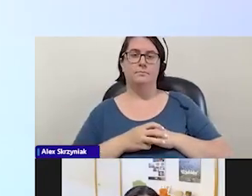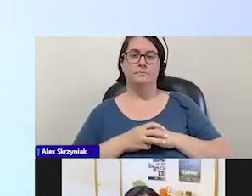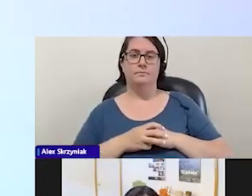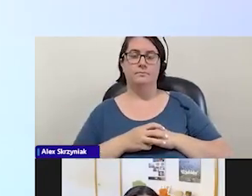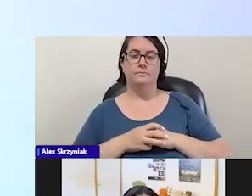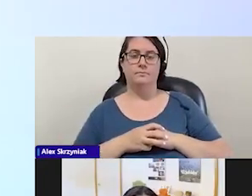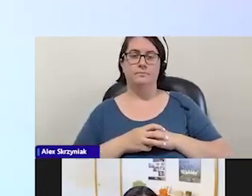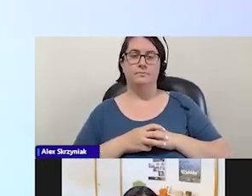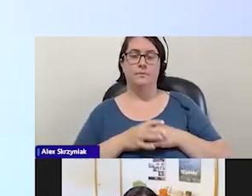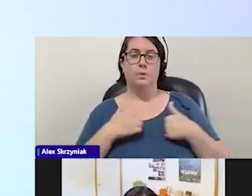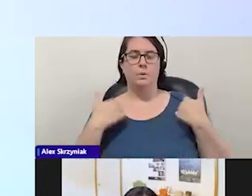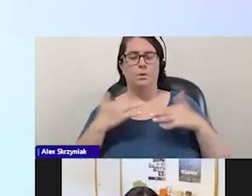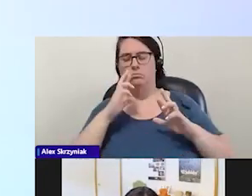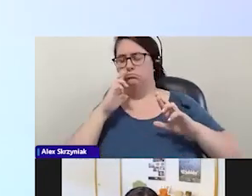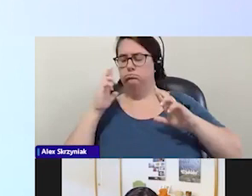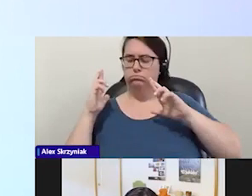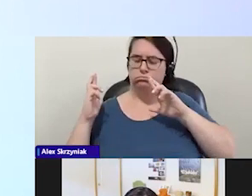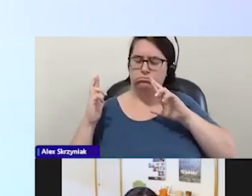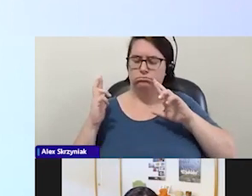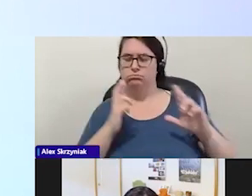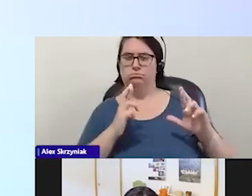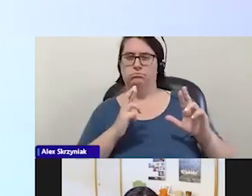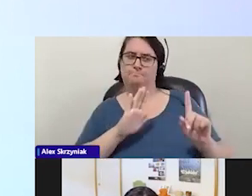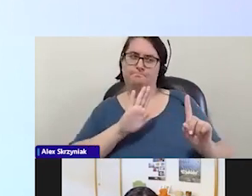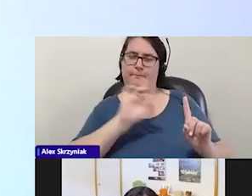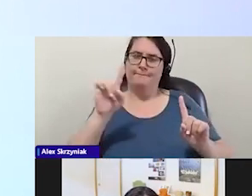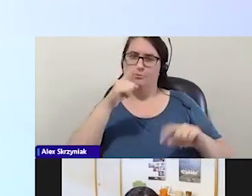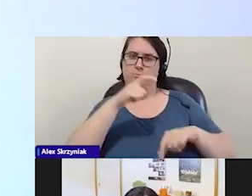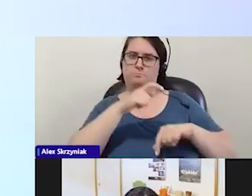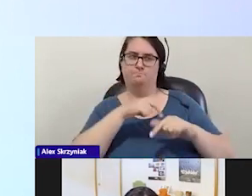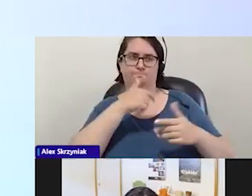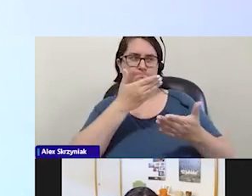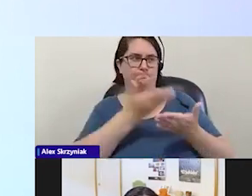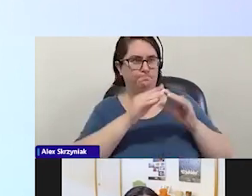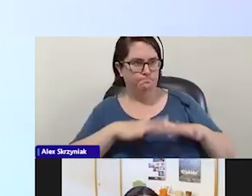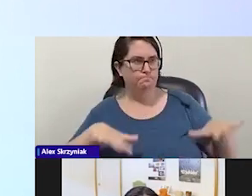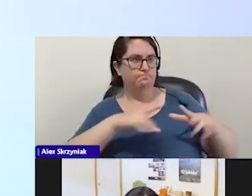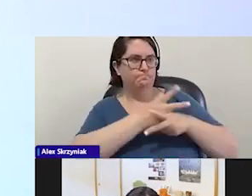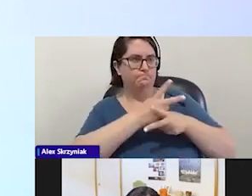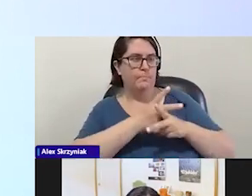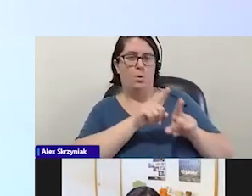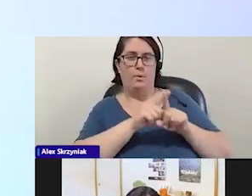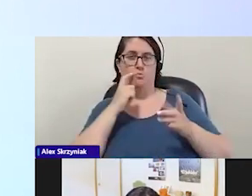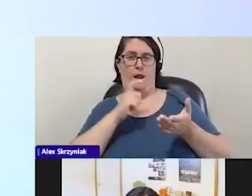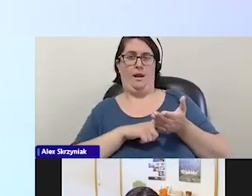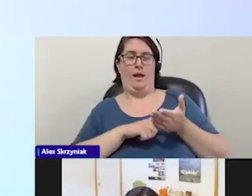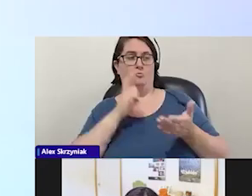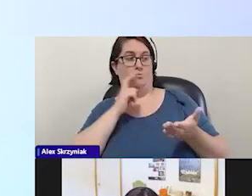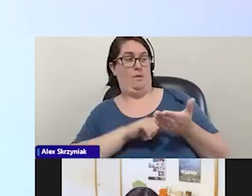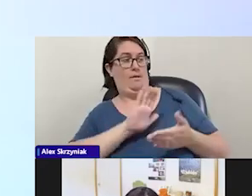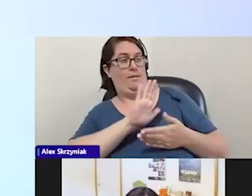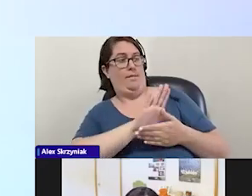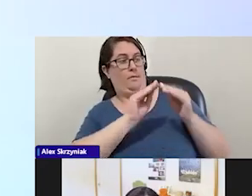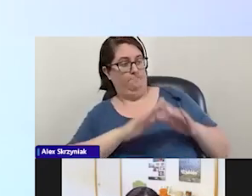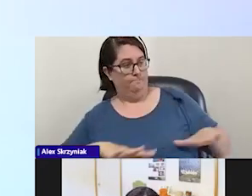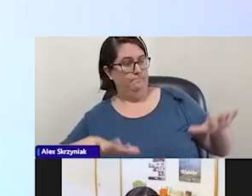We give our deep respect to the first inhabitants of this land and recognize that an acknowledgement of Indigenous land and